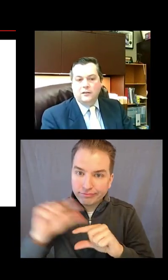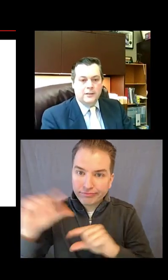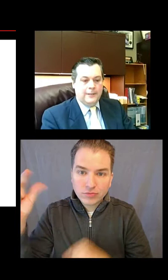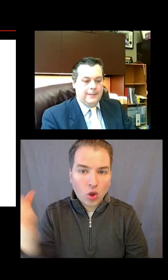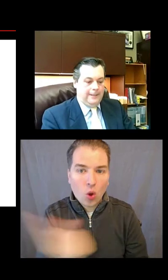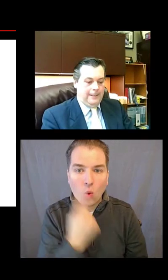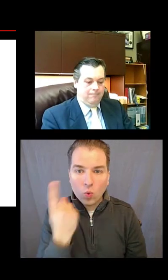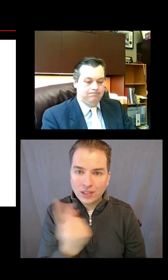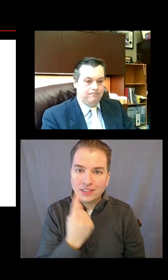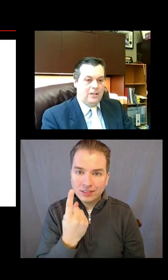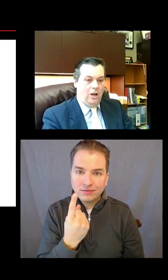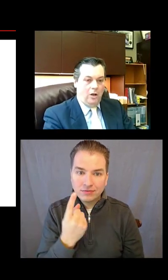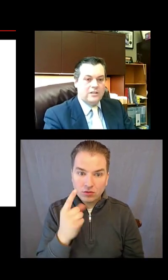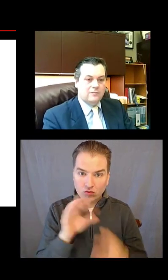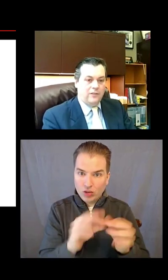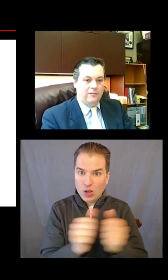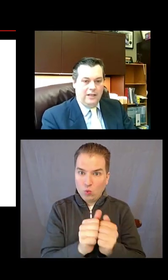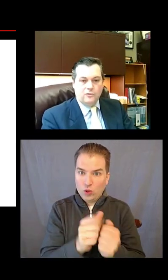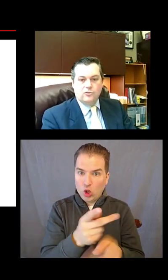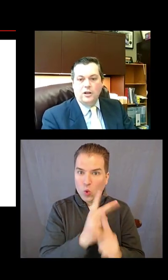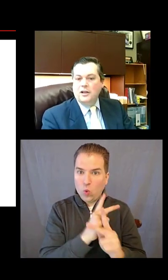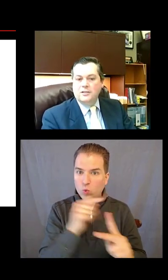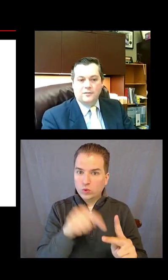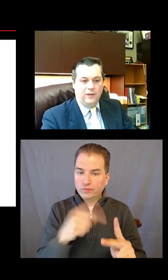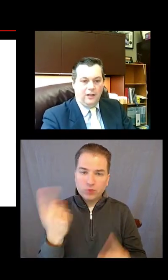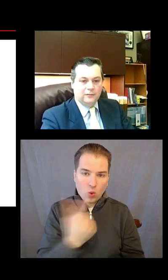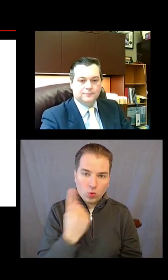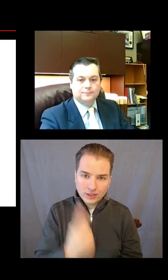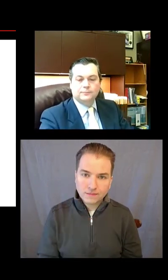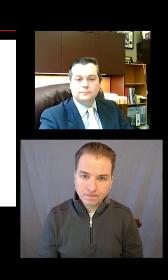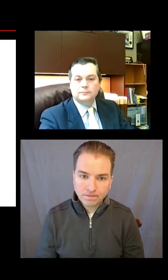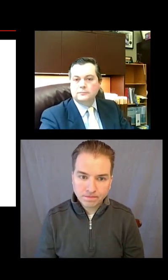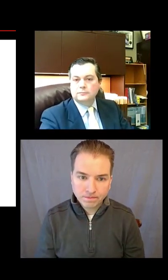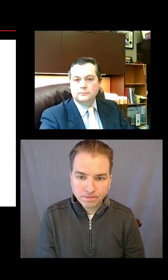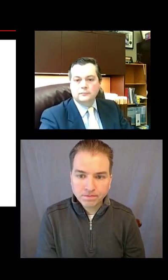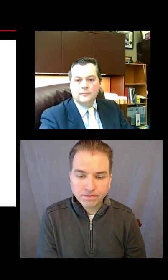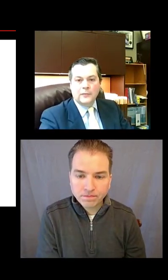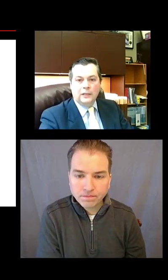that are always involved, the extra costs involved.